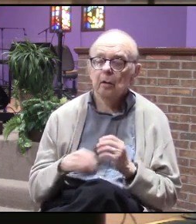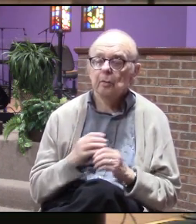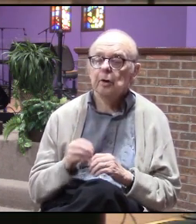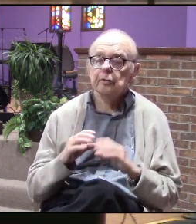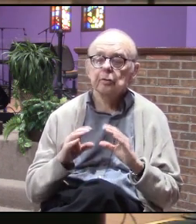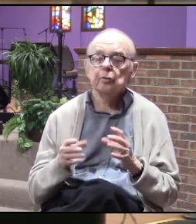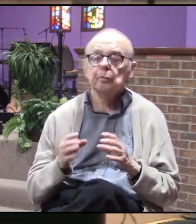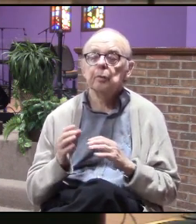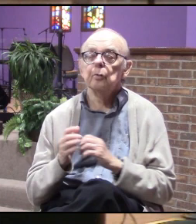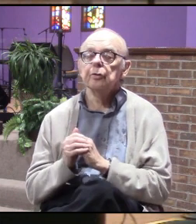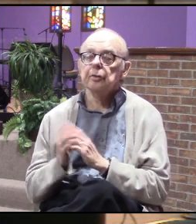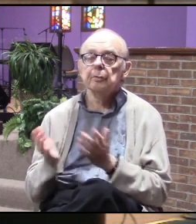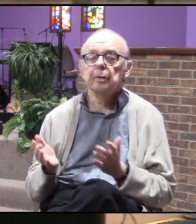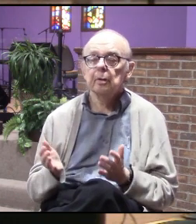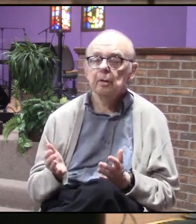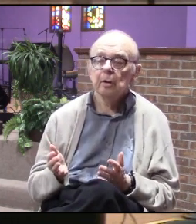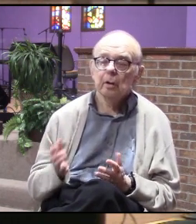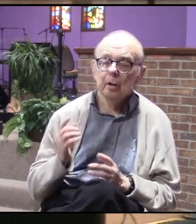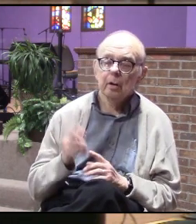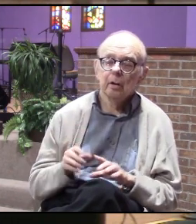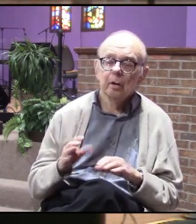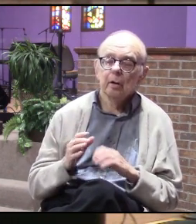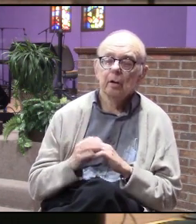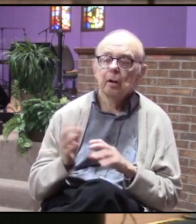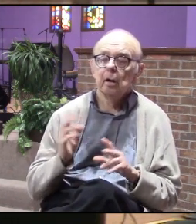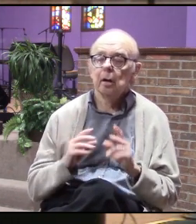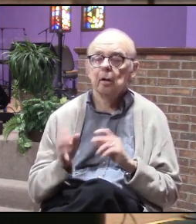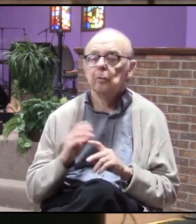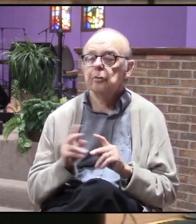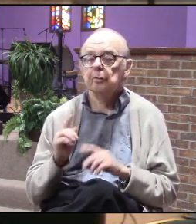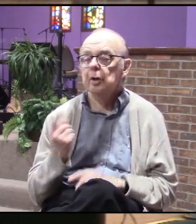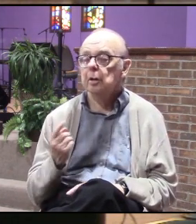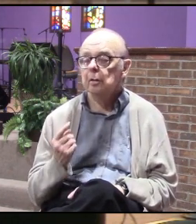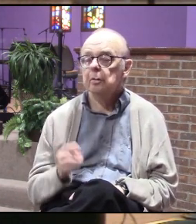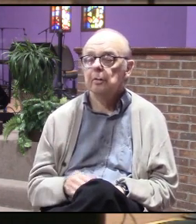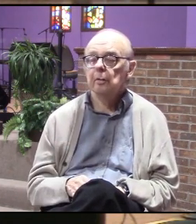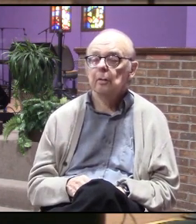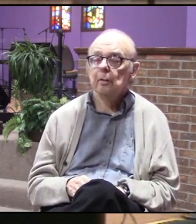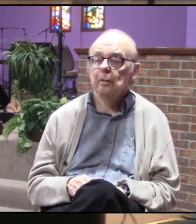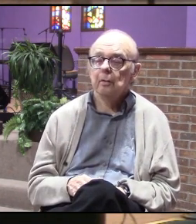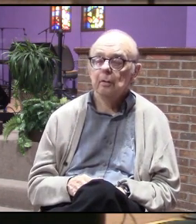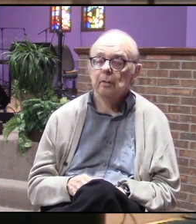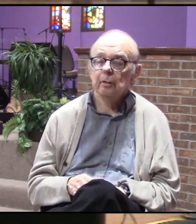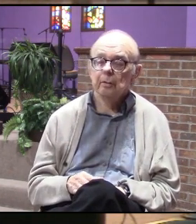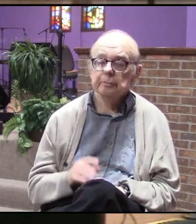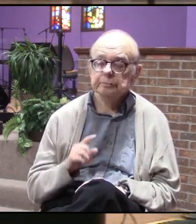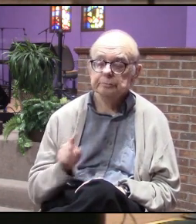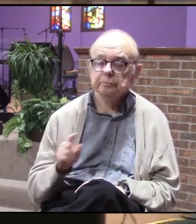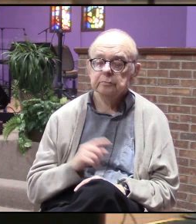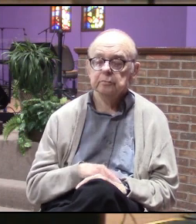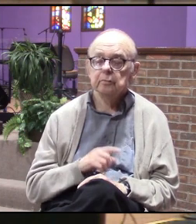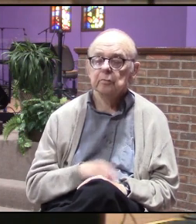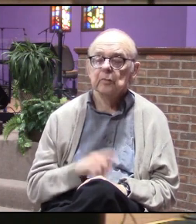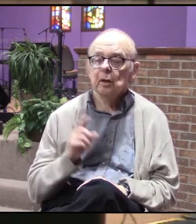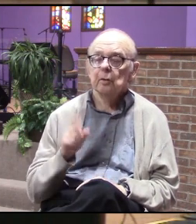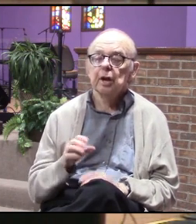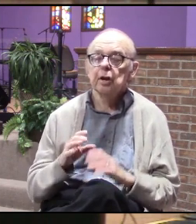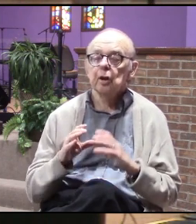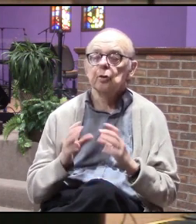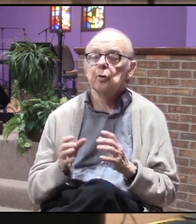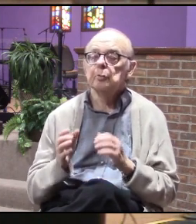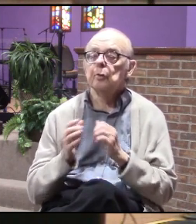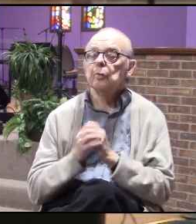corporate worship? You can't do corporate worship by yourself. And there are times we need